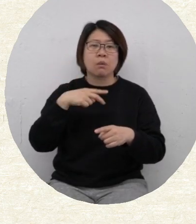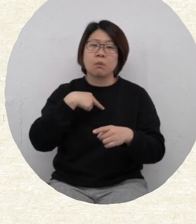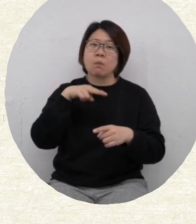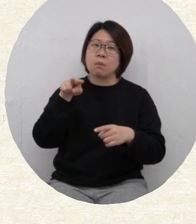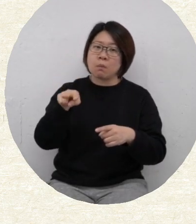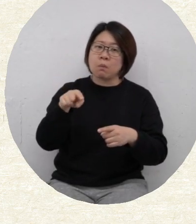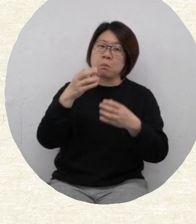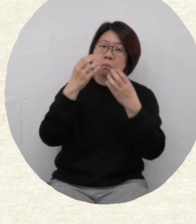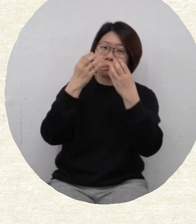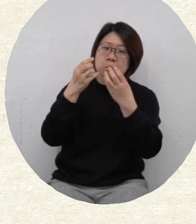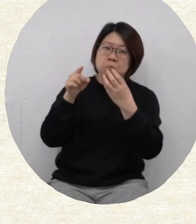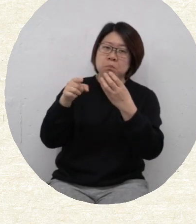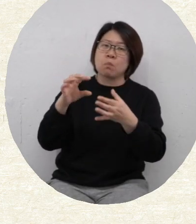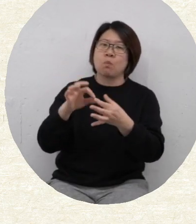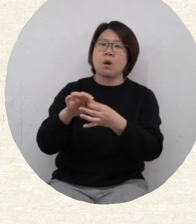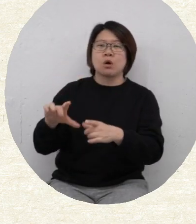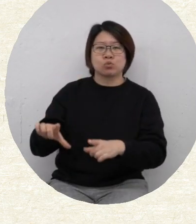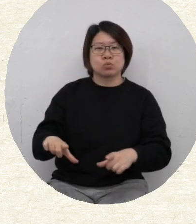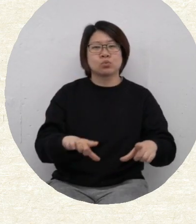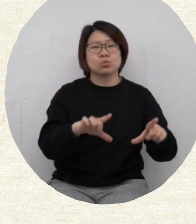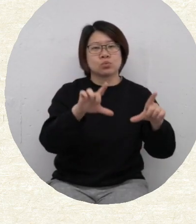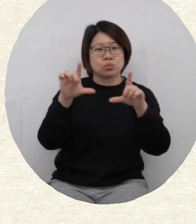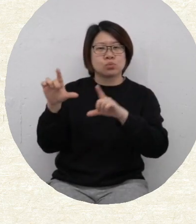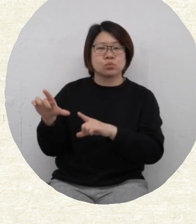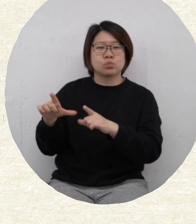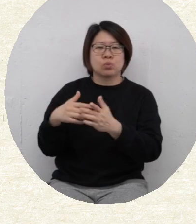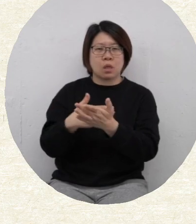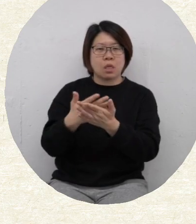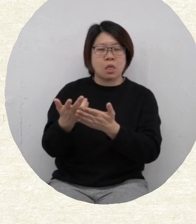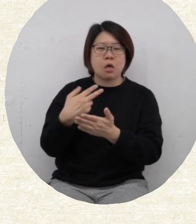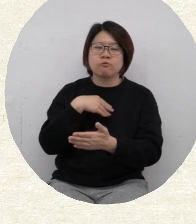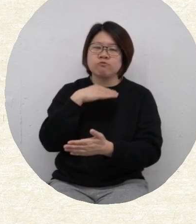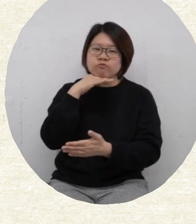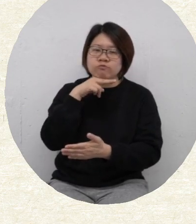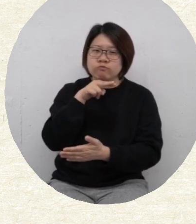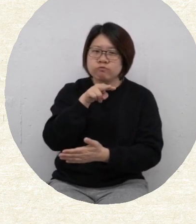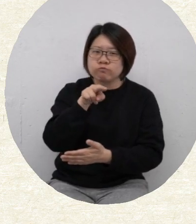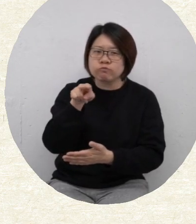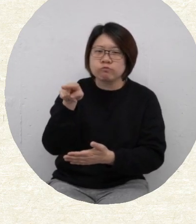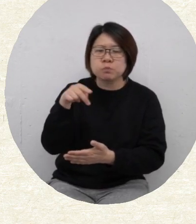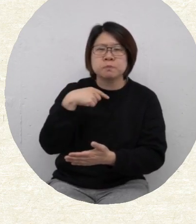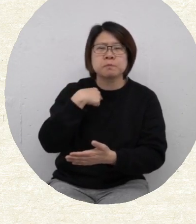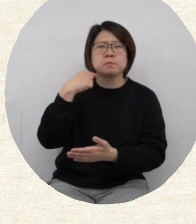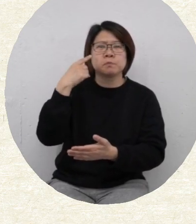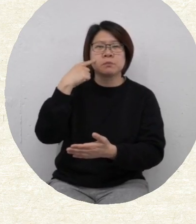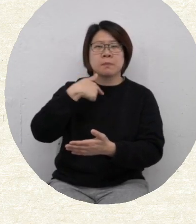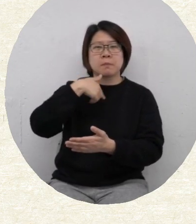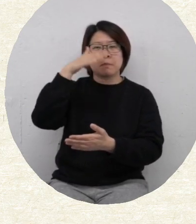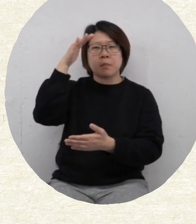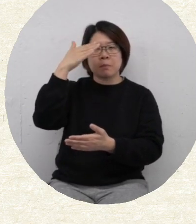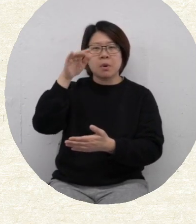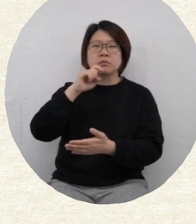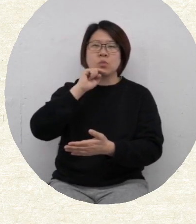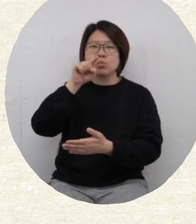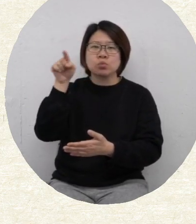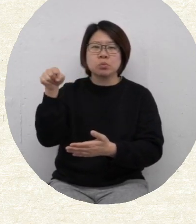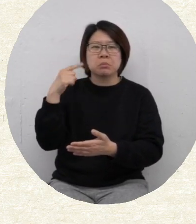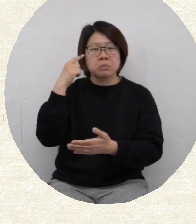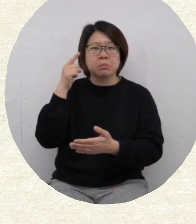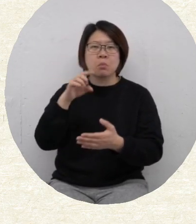daily, more personal, just something that's mundane, because often it just comes from